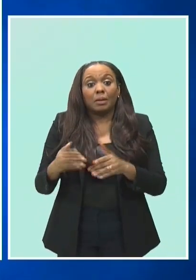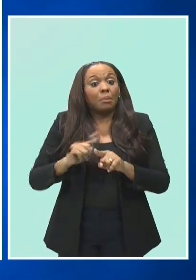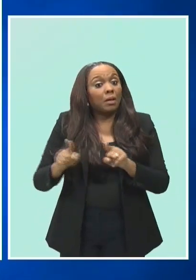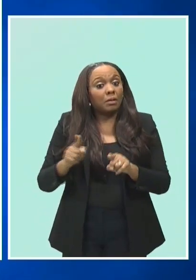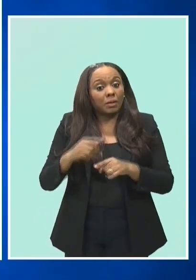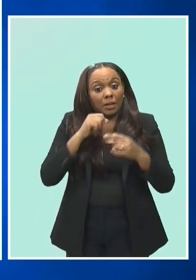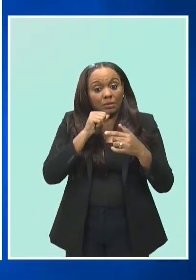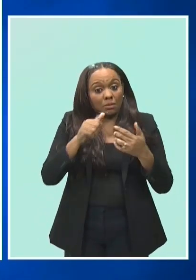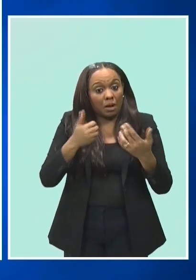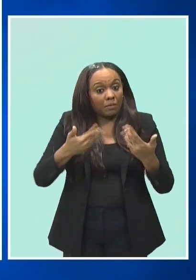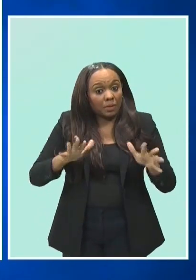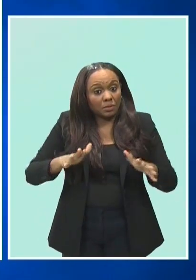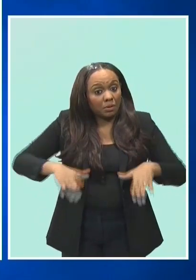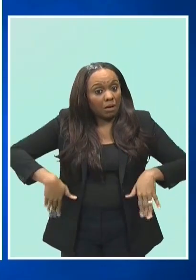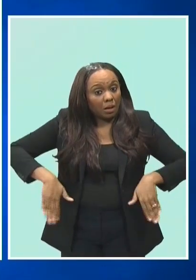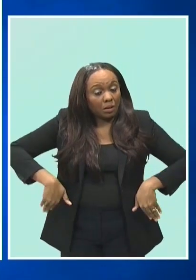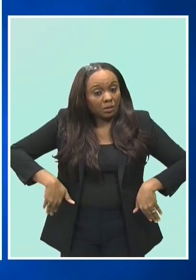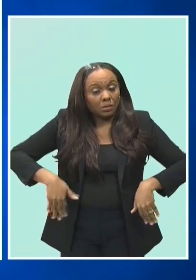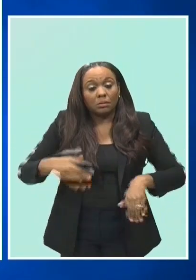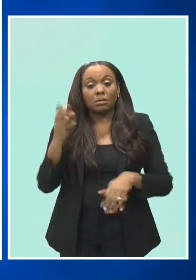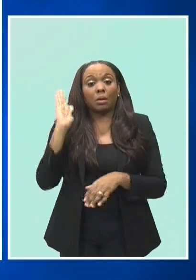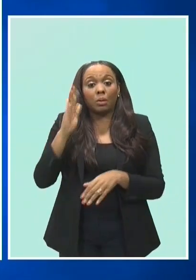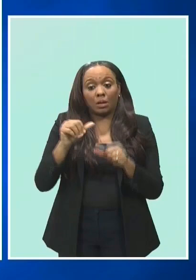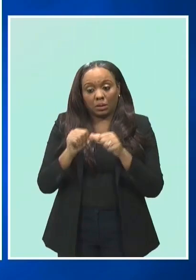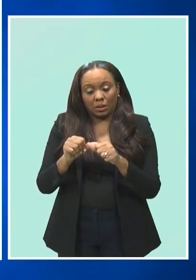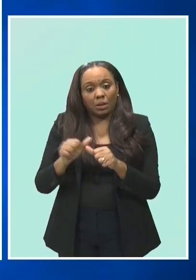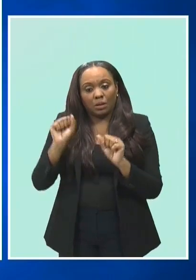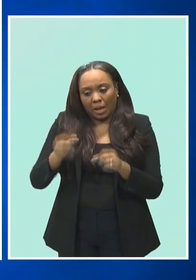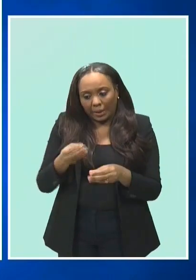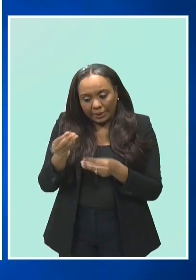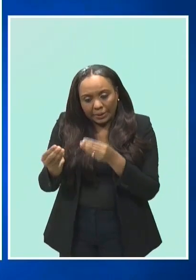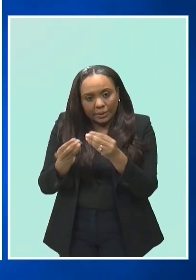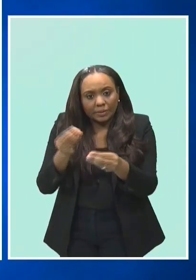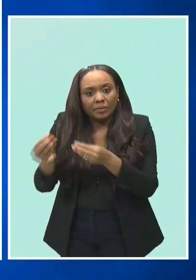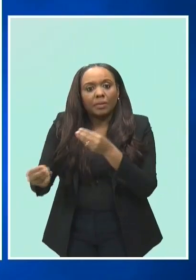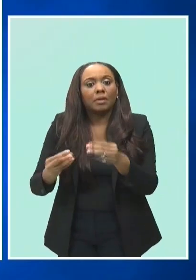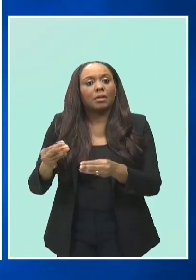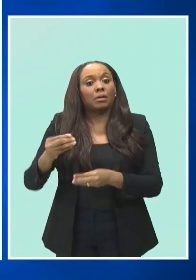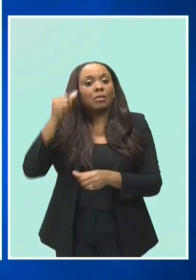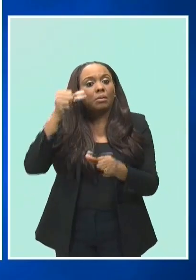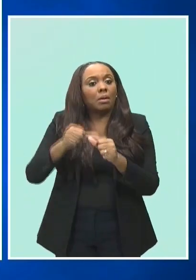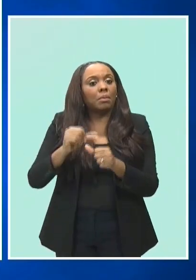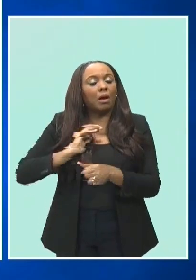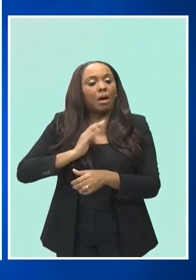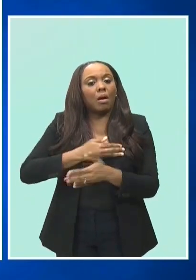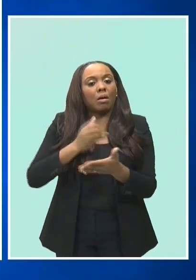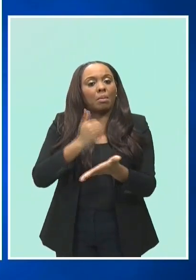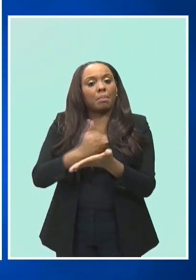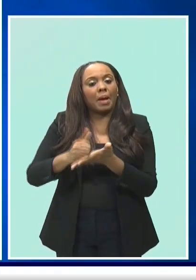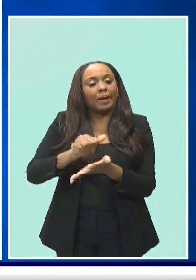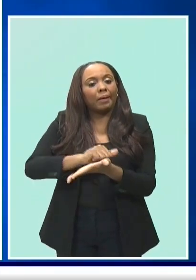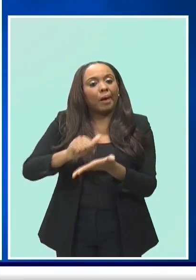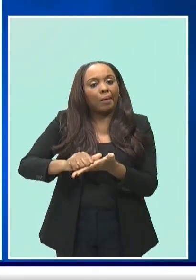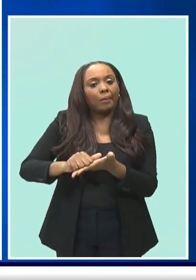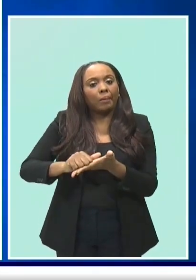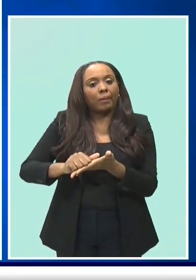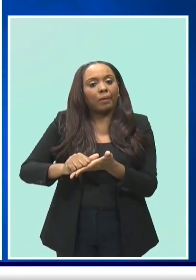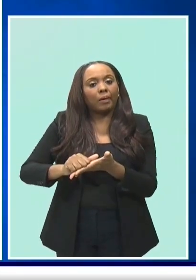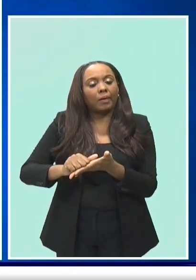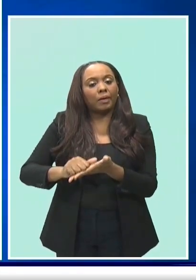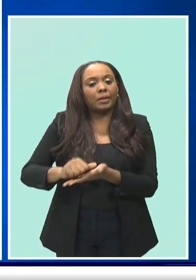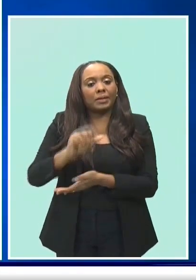because the effort is going to continue. We still have the account open, the Sedima